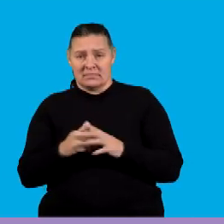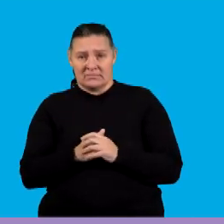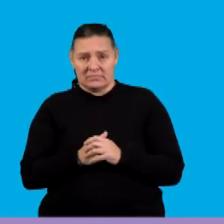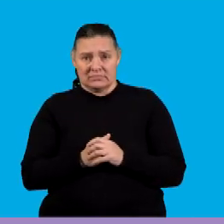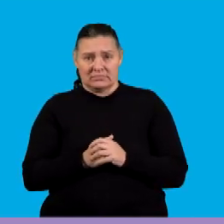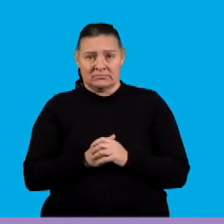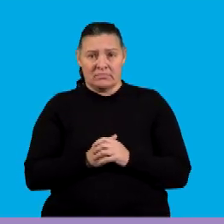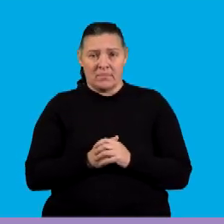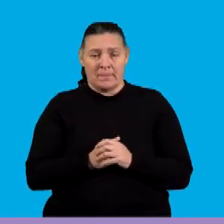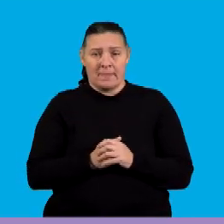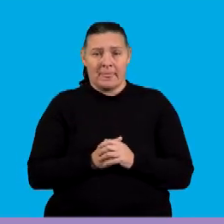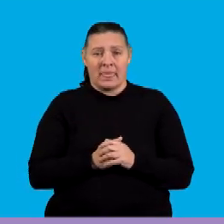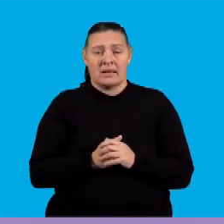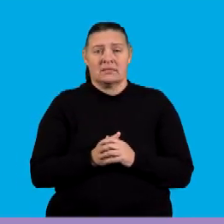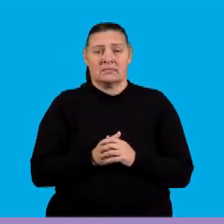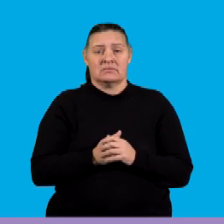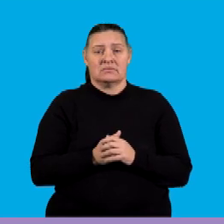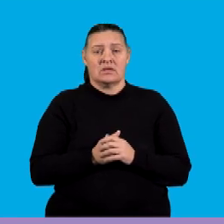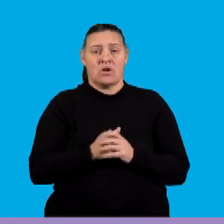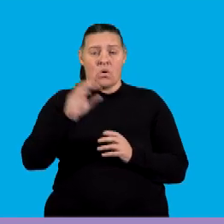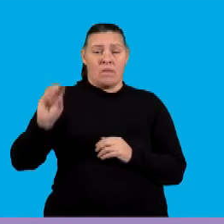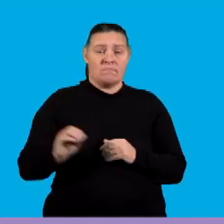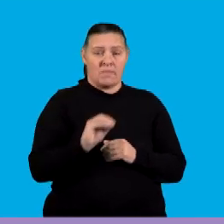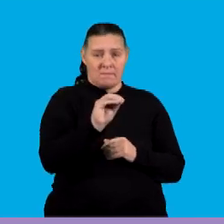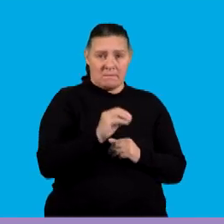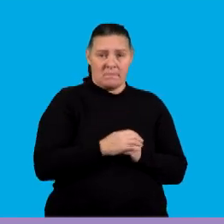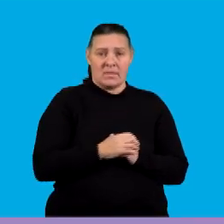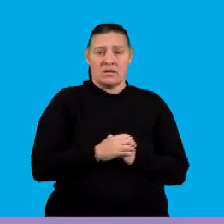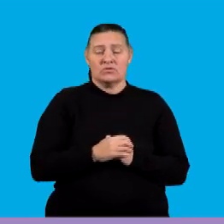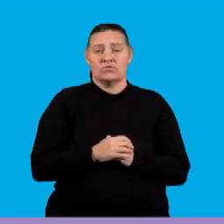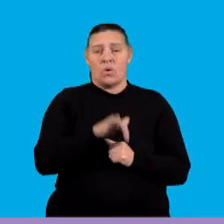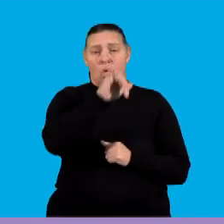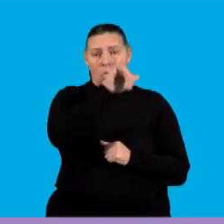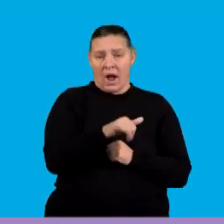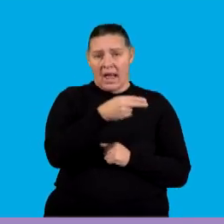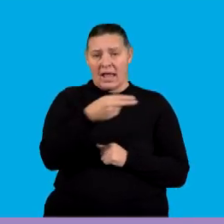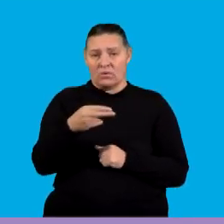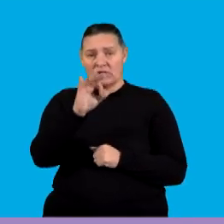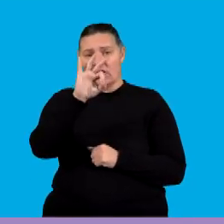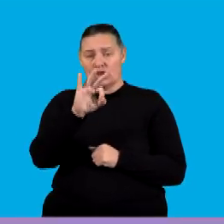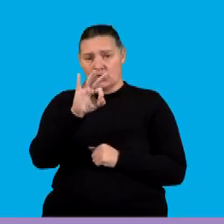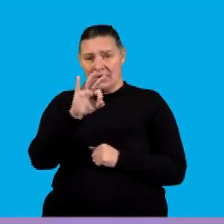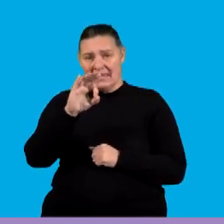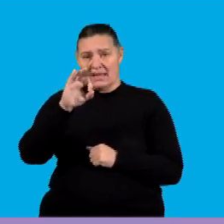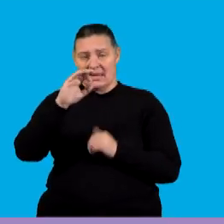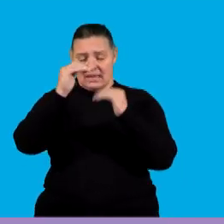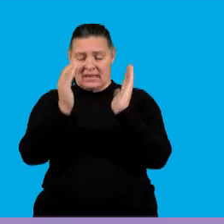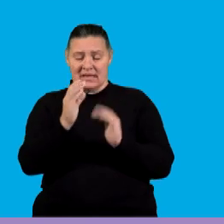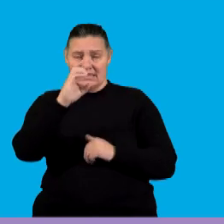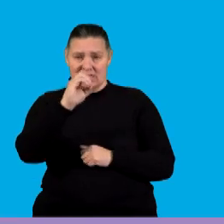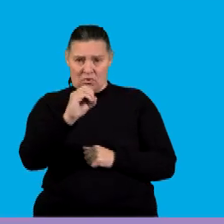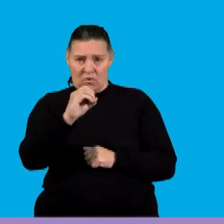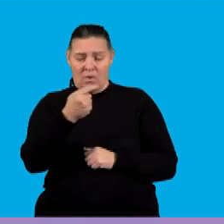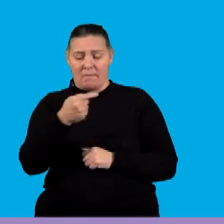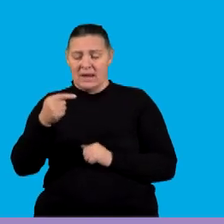9, we are going to substitute 0 in the place of x, since we know